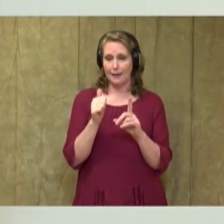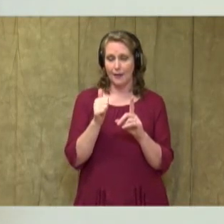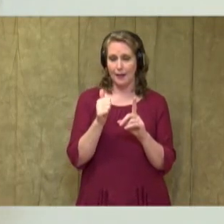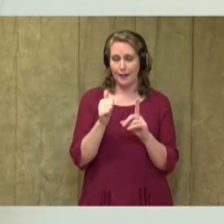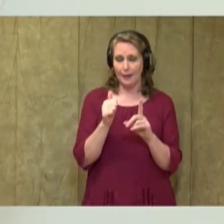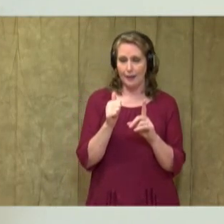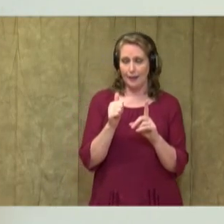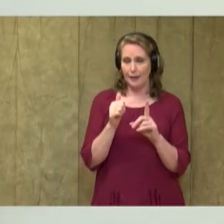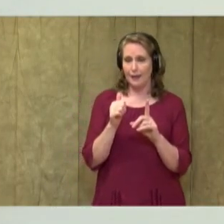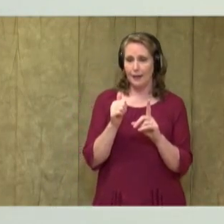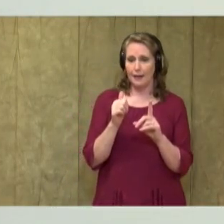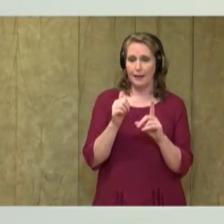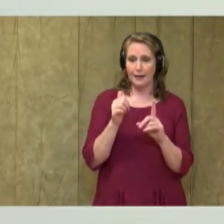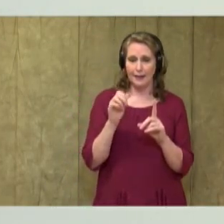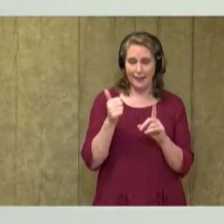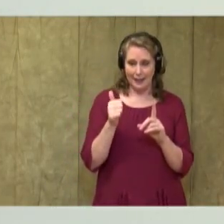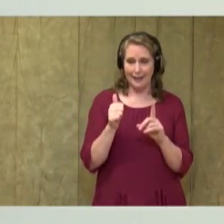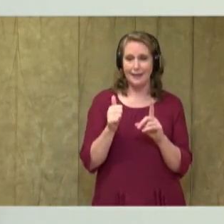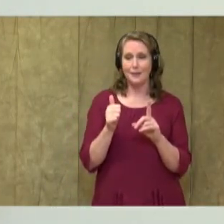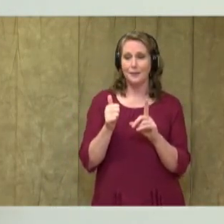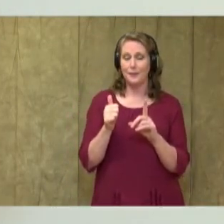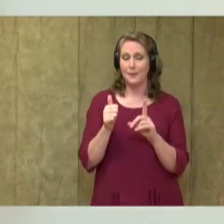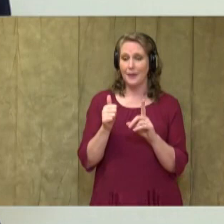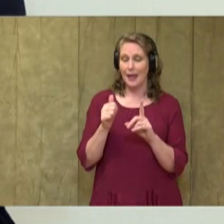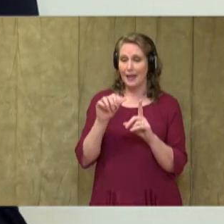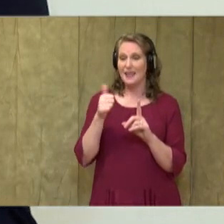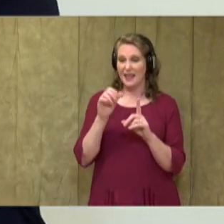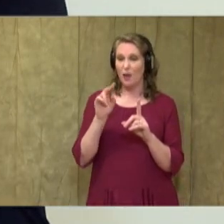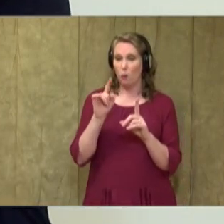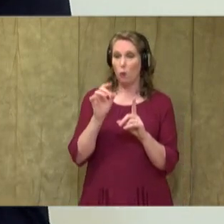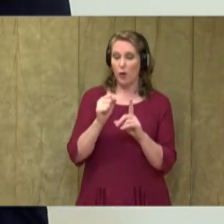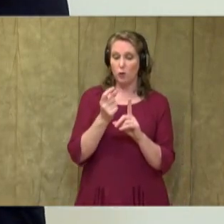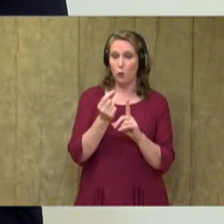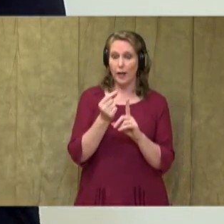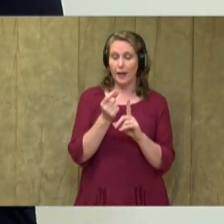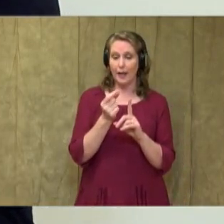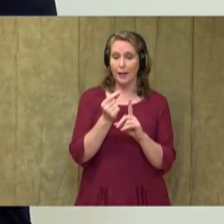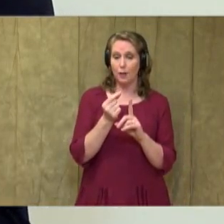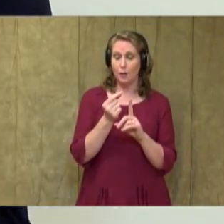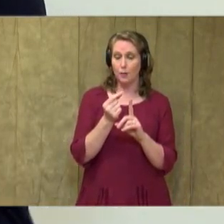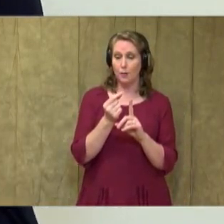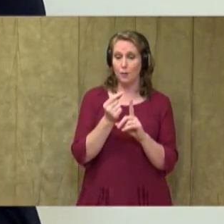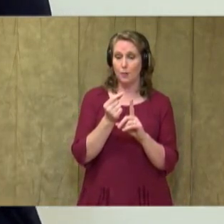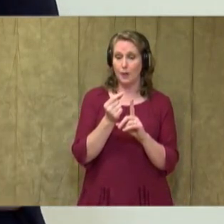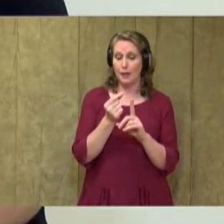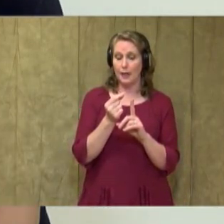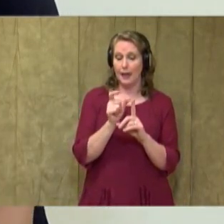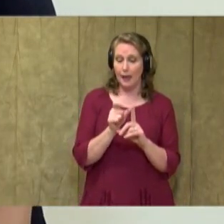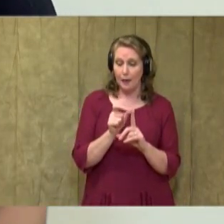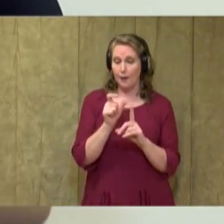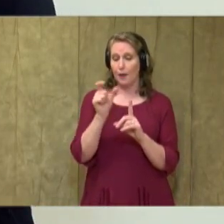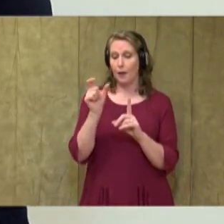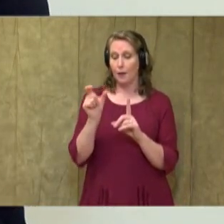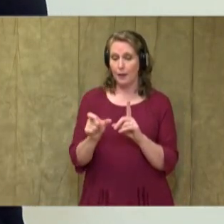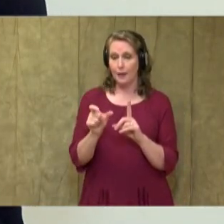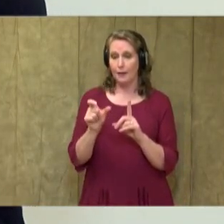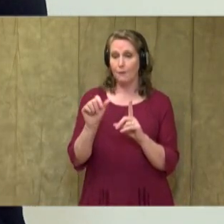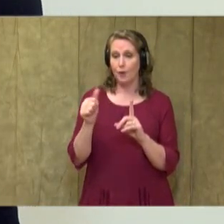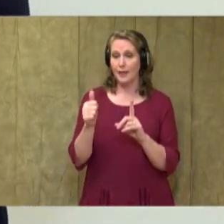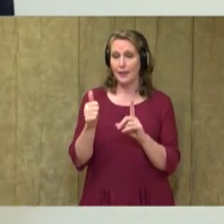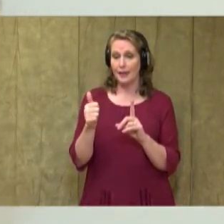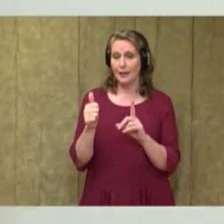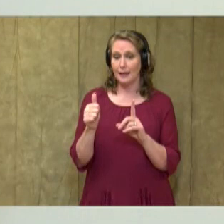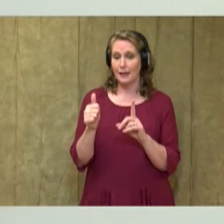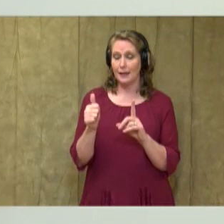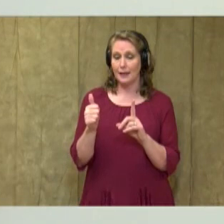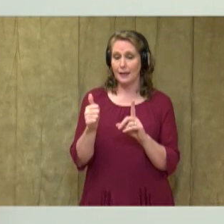6, 7, 8, 9, 10. I can take 10 of these ones and what can I do? Well, I can trade them for a 10.